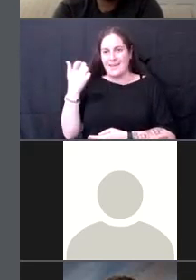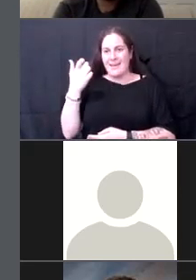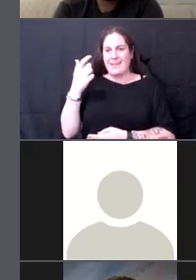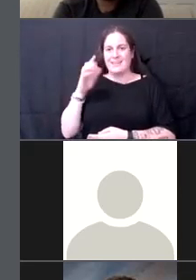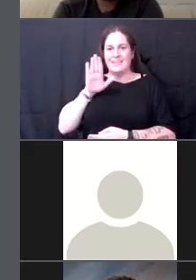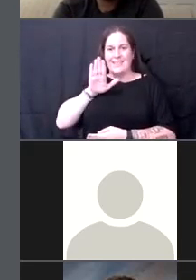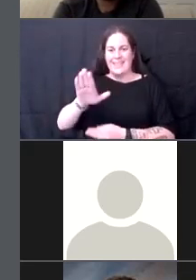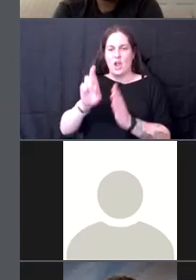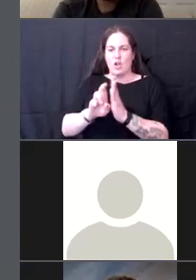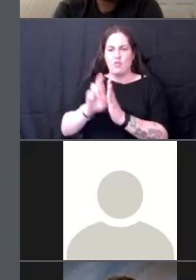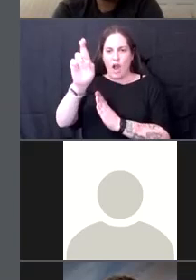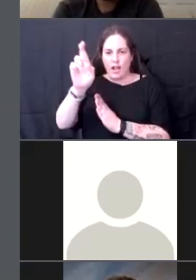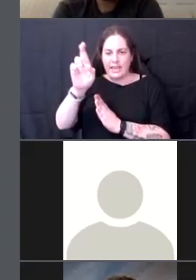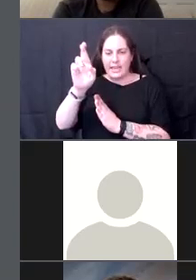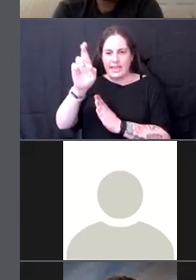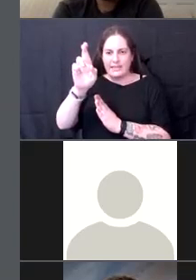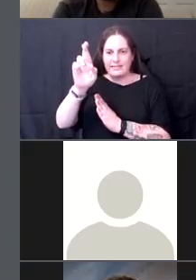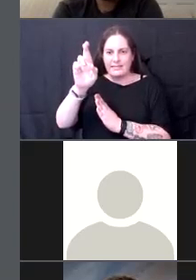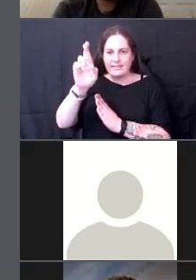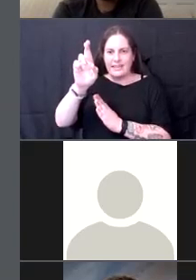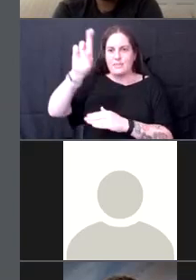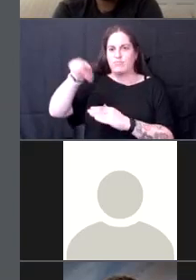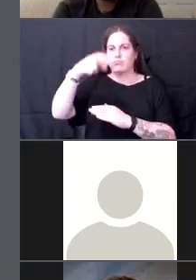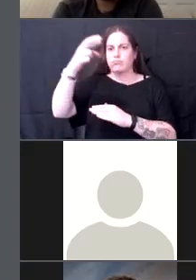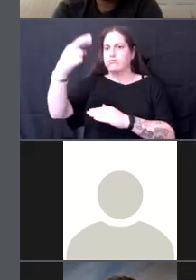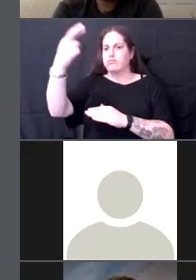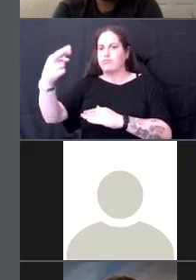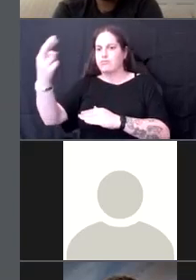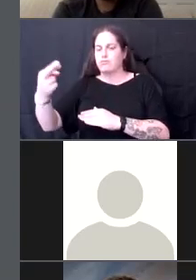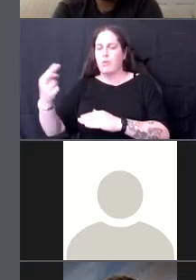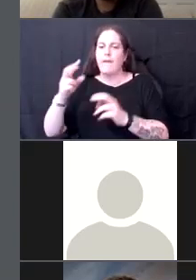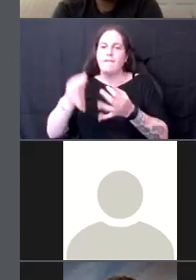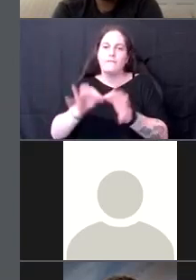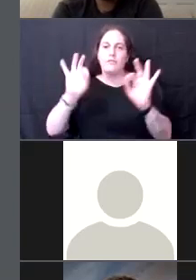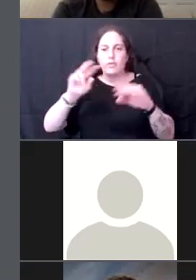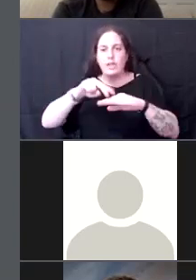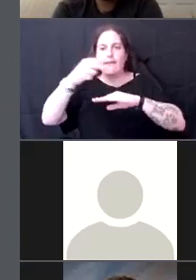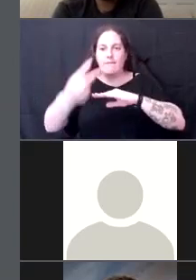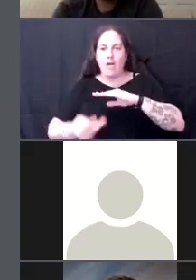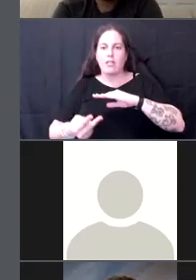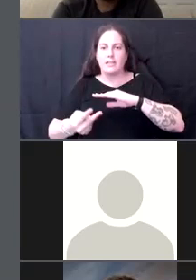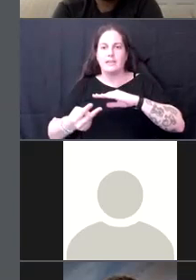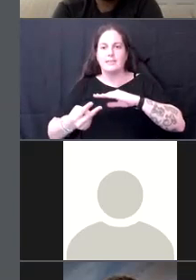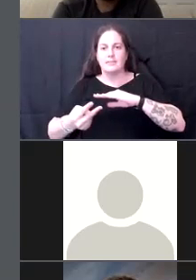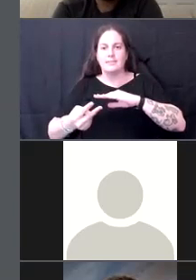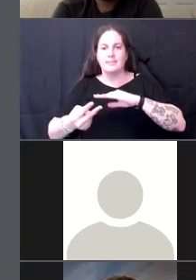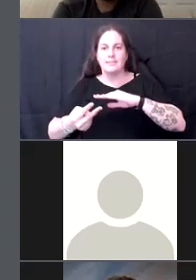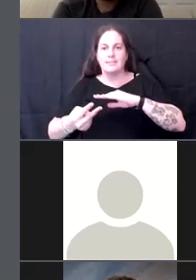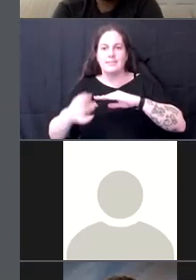in is free falling around the earth. So the spacecraft is free